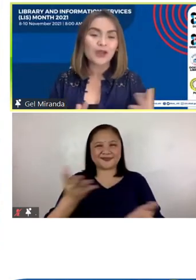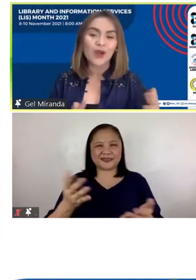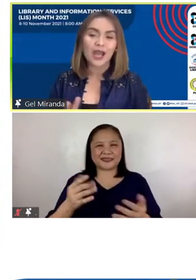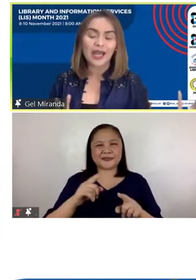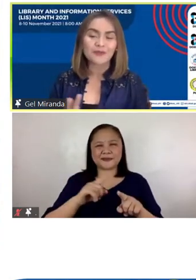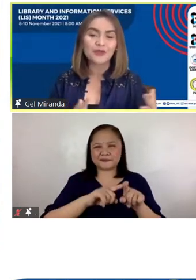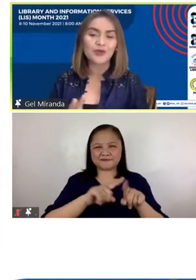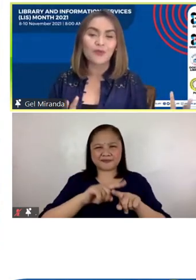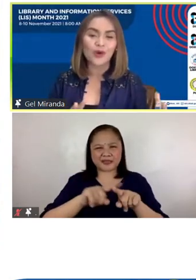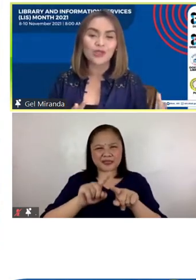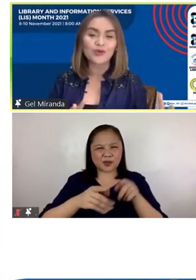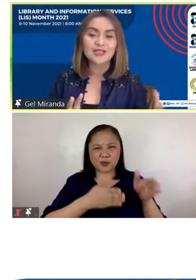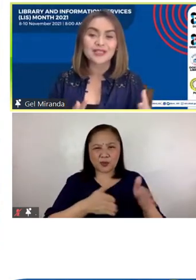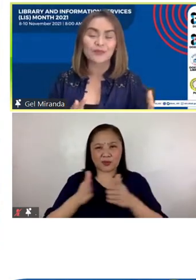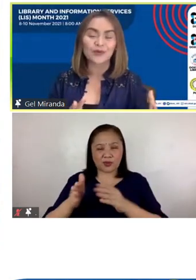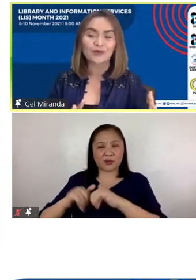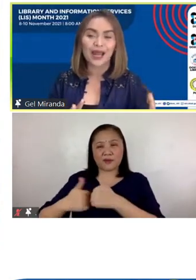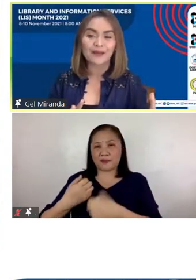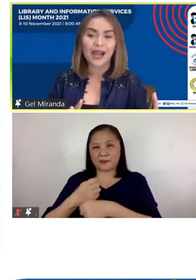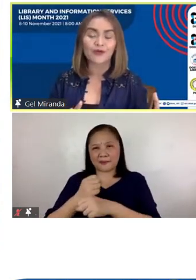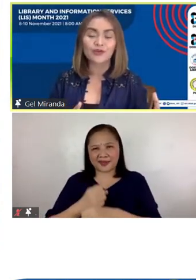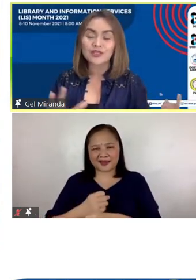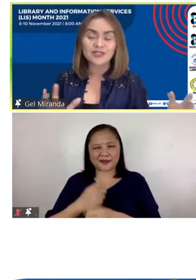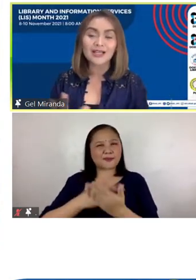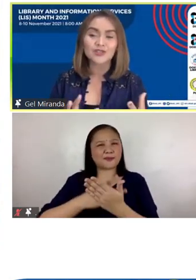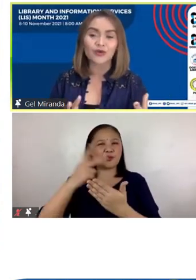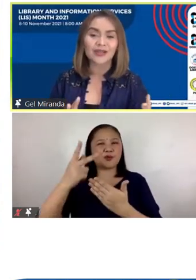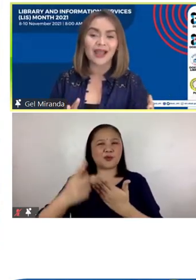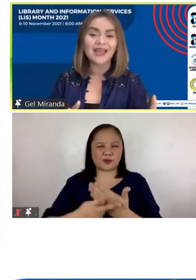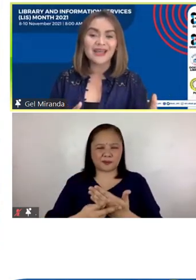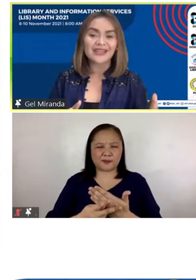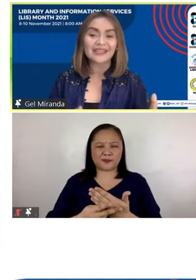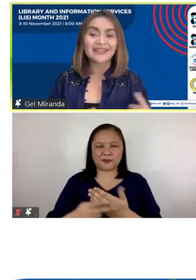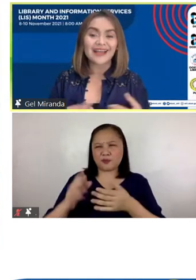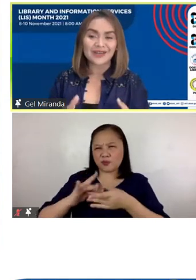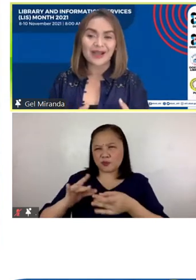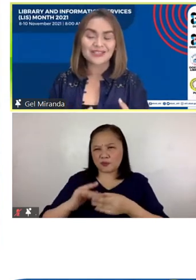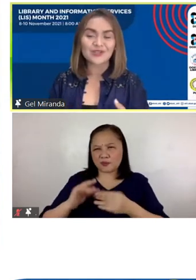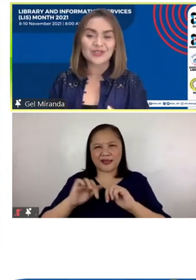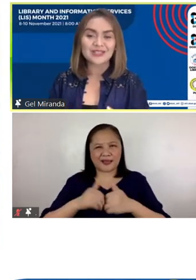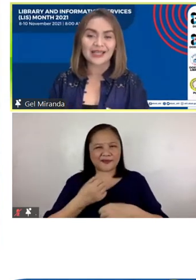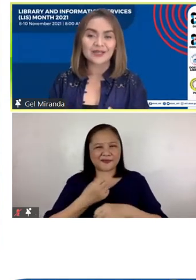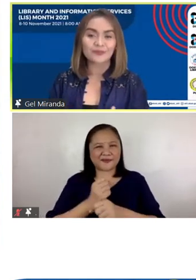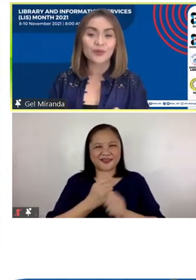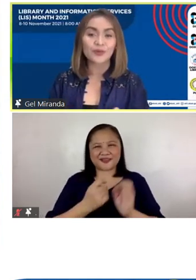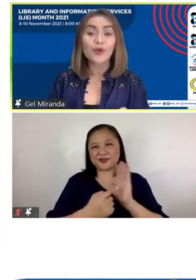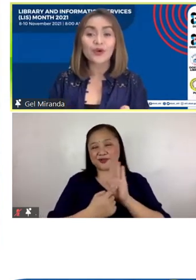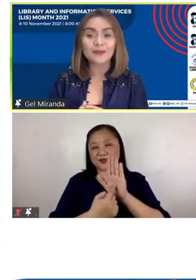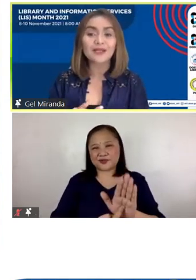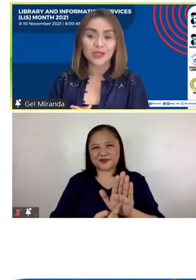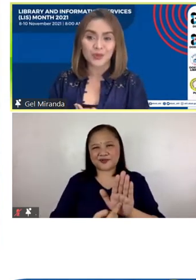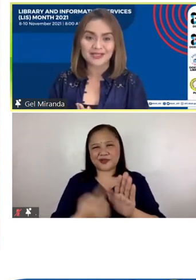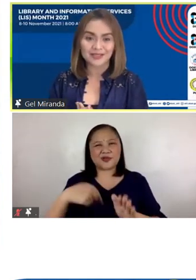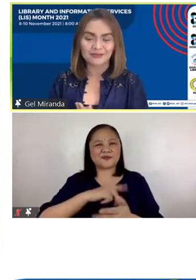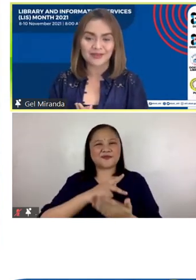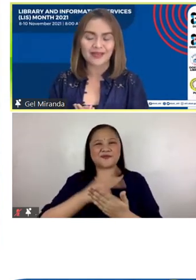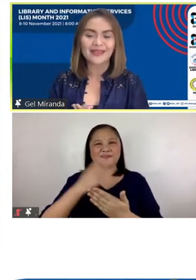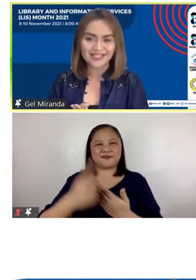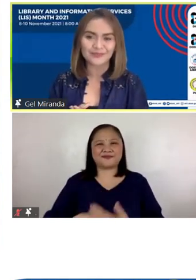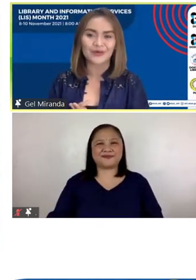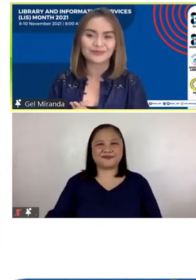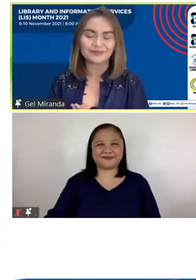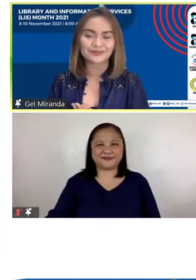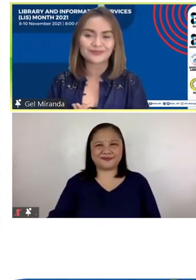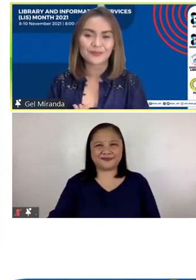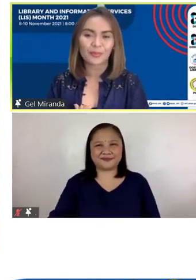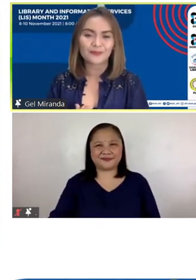kung paano nga namin binubuo yung isang programa o yung isang storya na inilalabas doon sa ating program na DOST-TV. Next